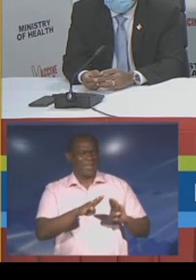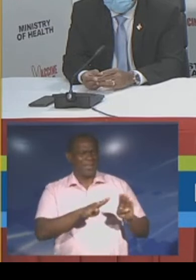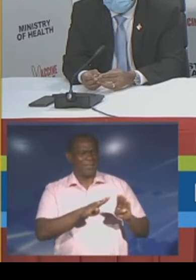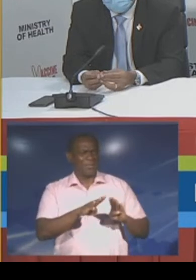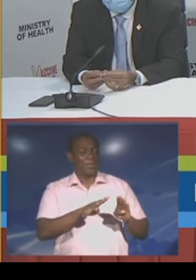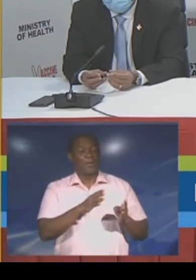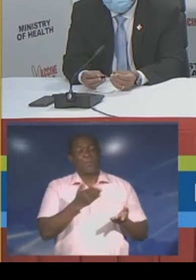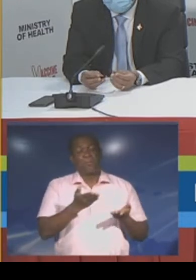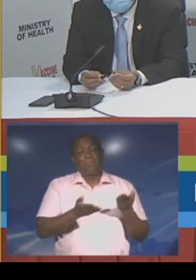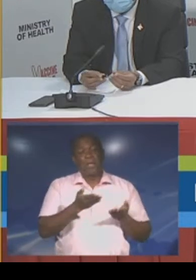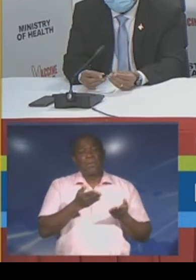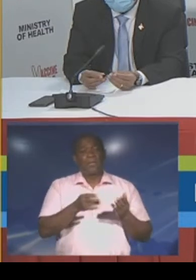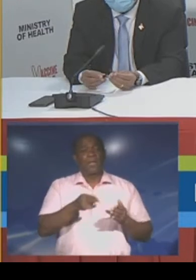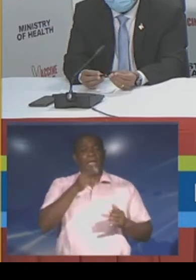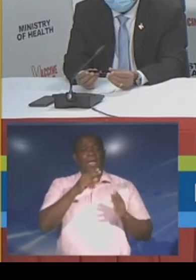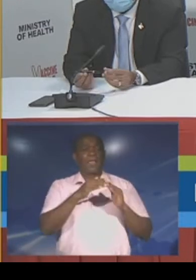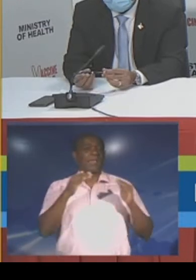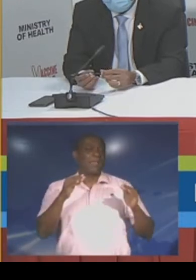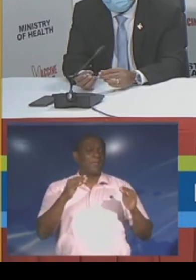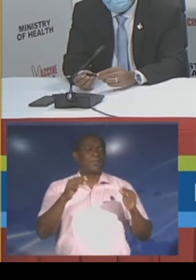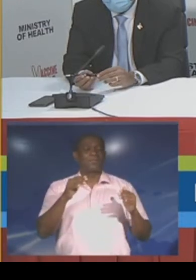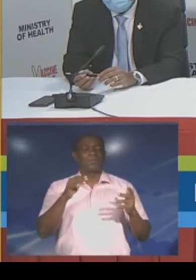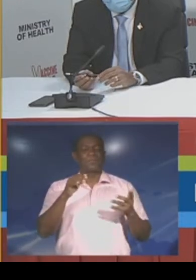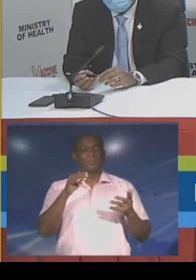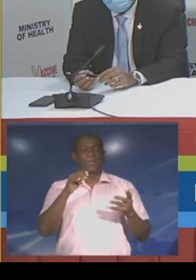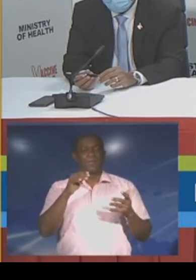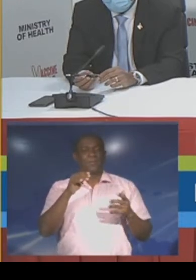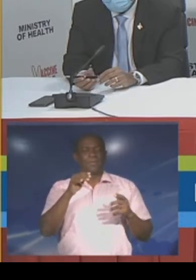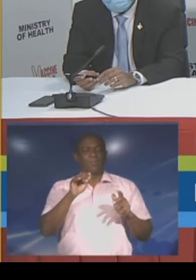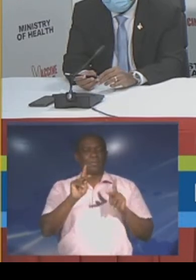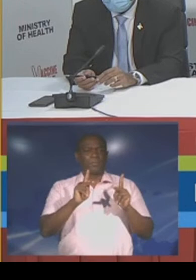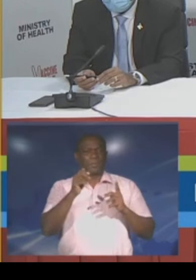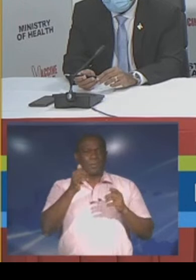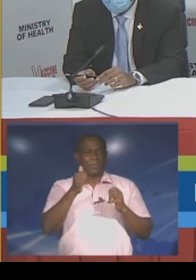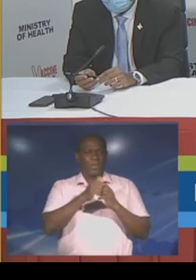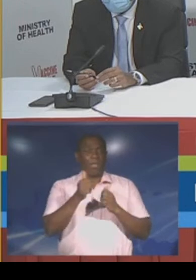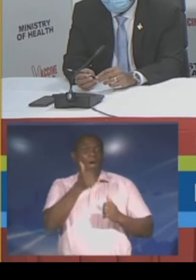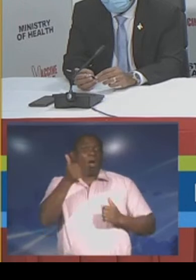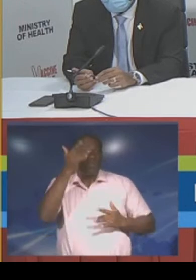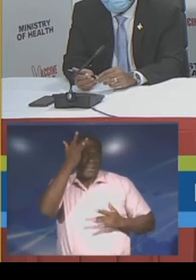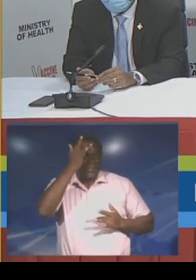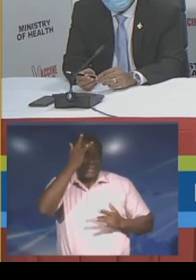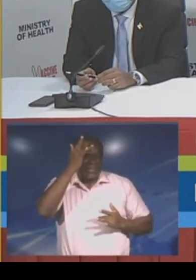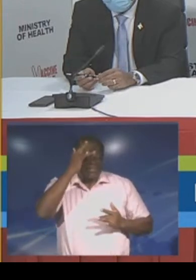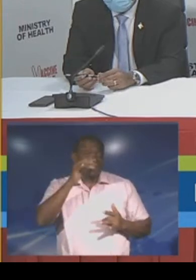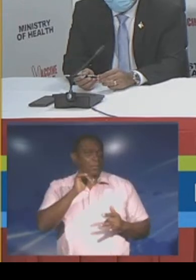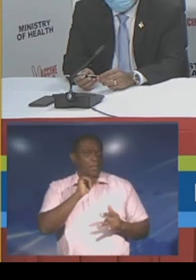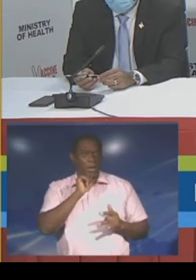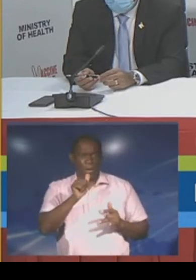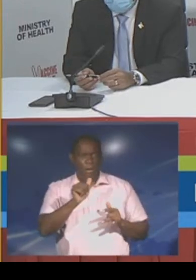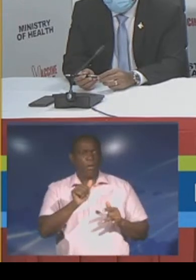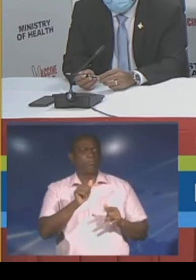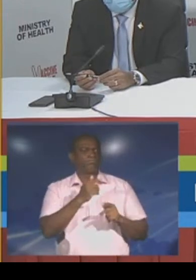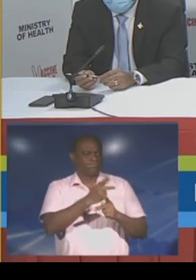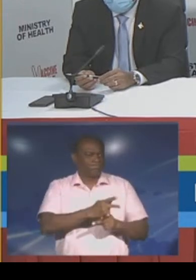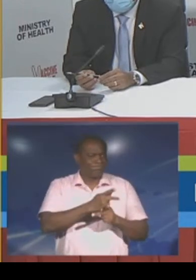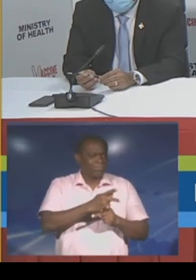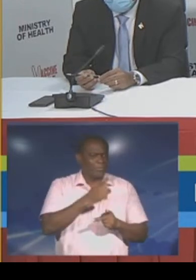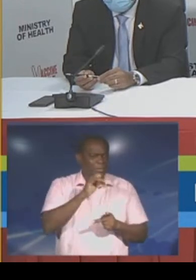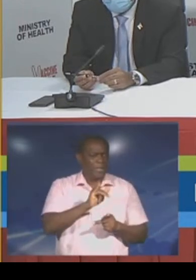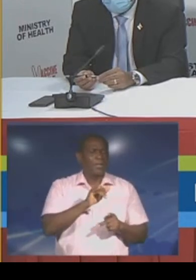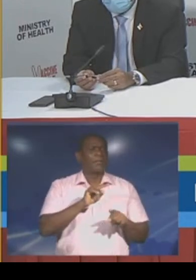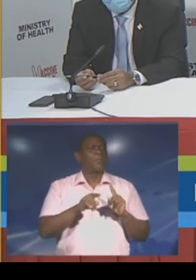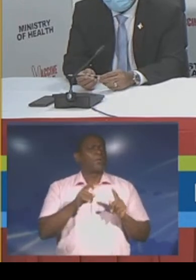untreated comorbidities, lots of things that nobody really has an answer to. But we did note that the change from really very